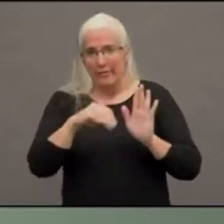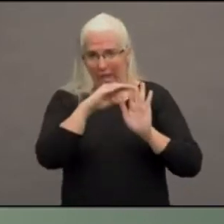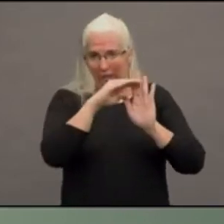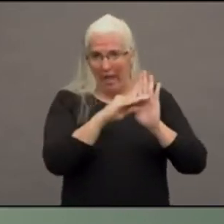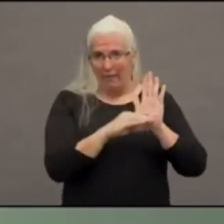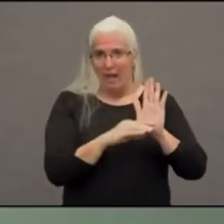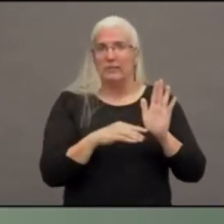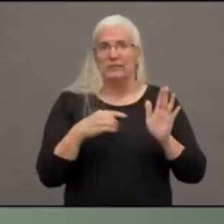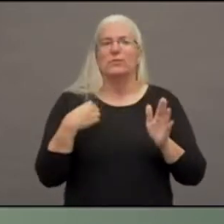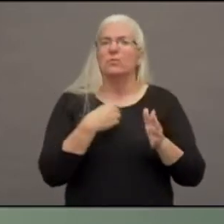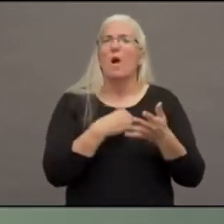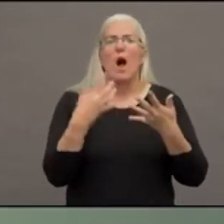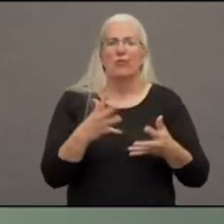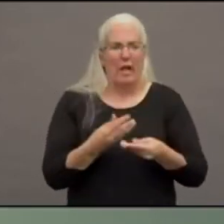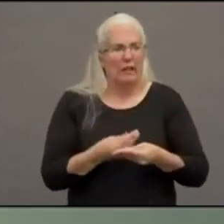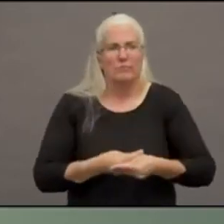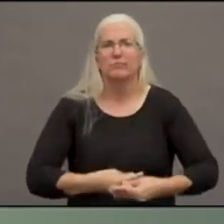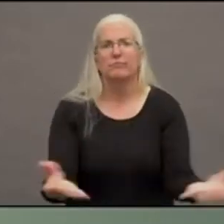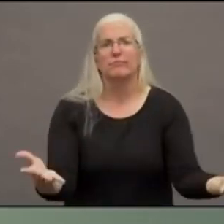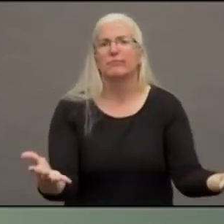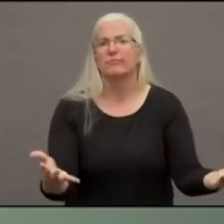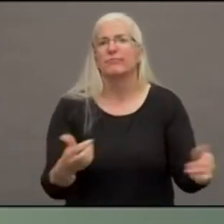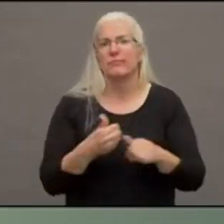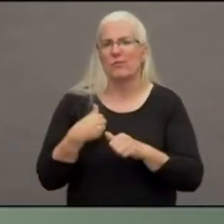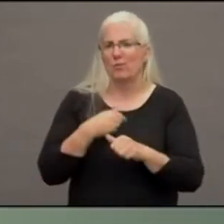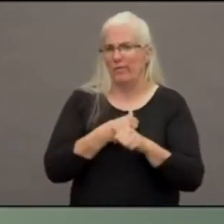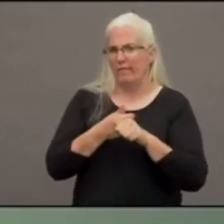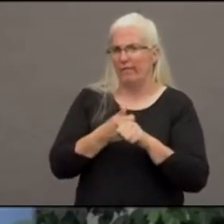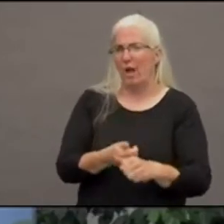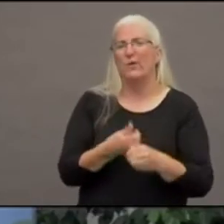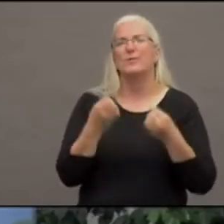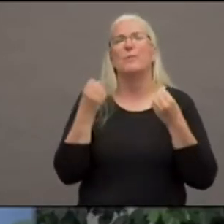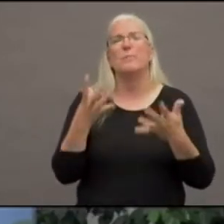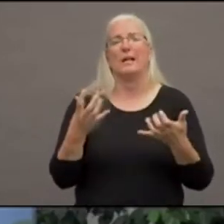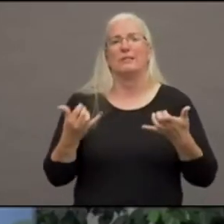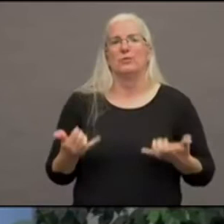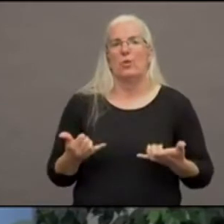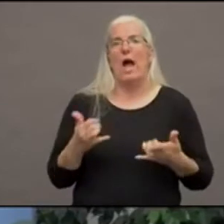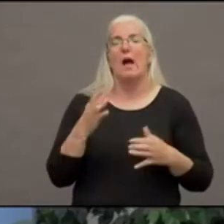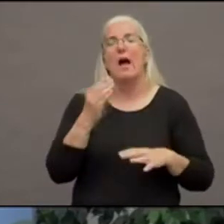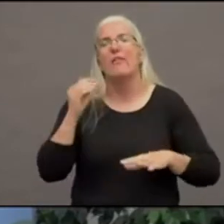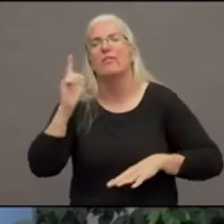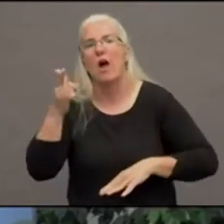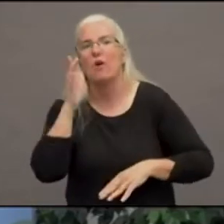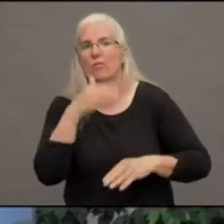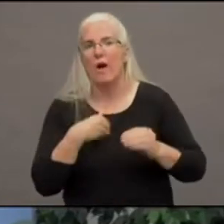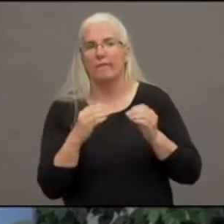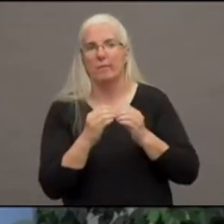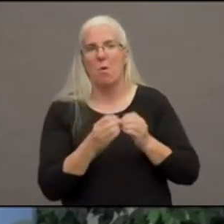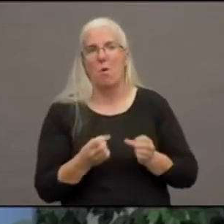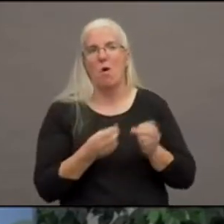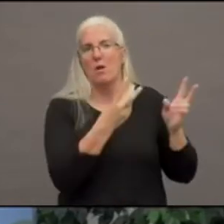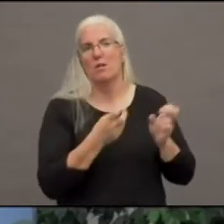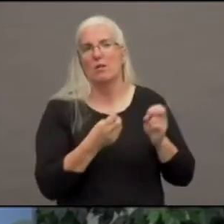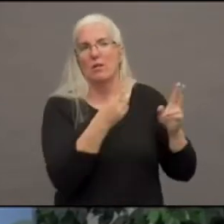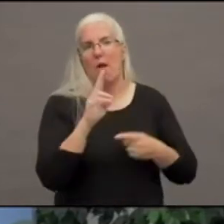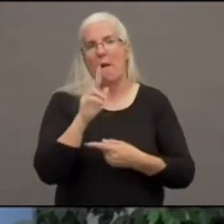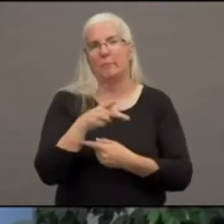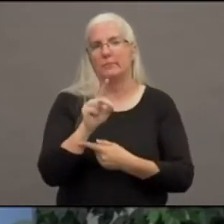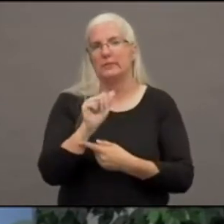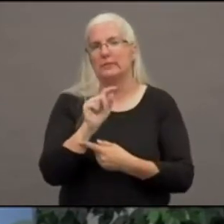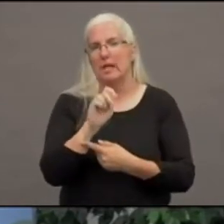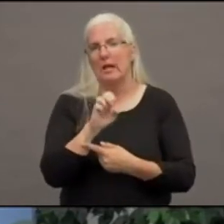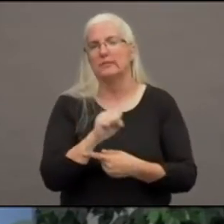many others that will be coming today and tomorrow. So a couple more questions about that. One question that we keep getting asked